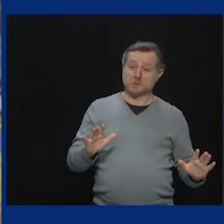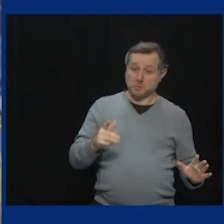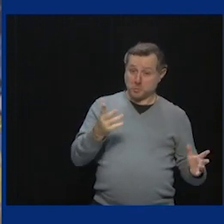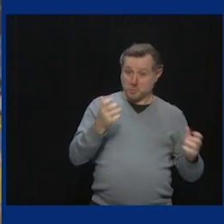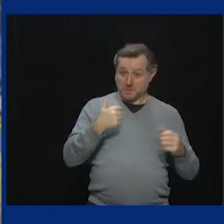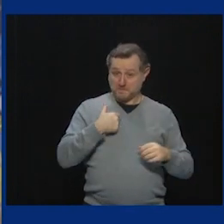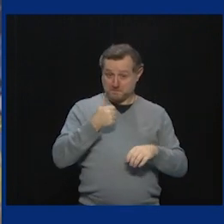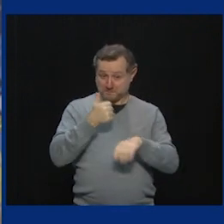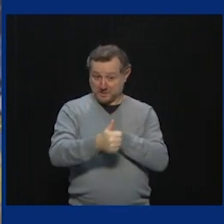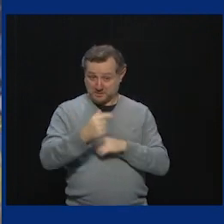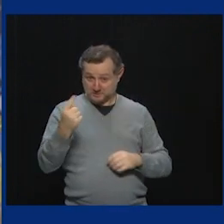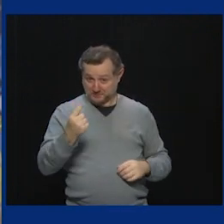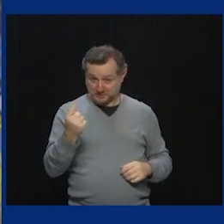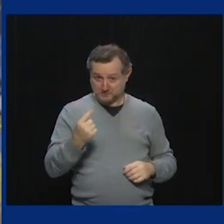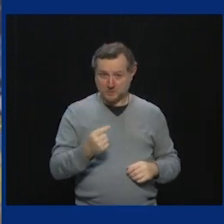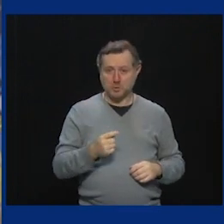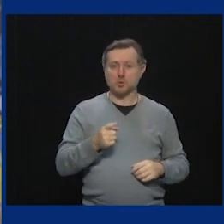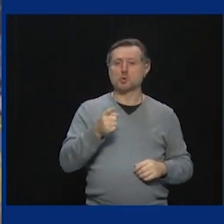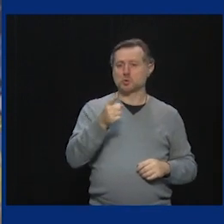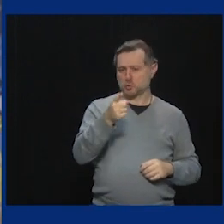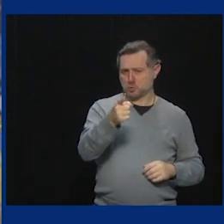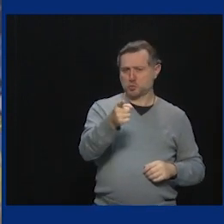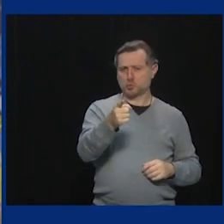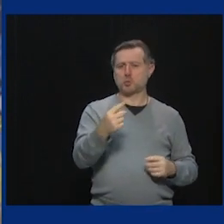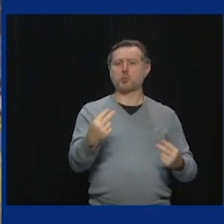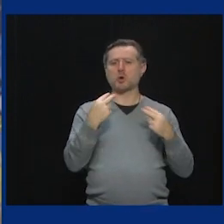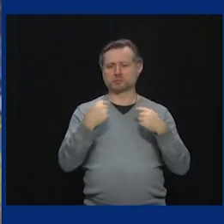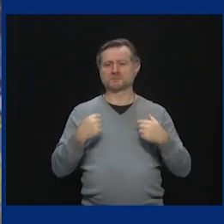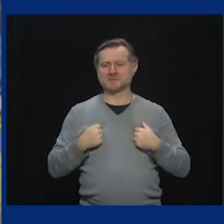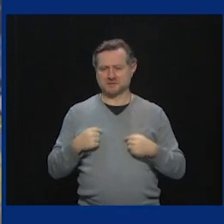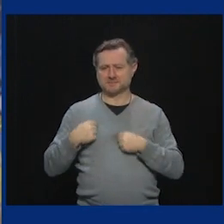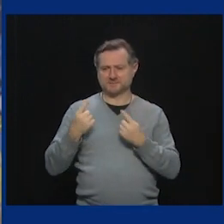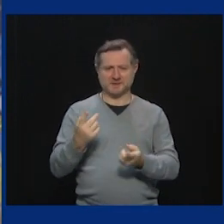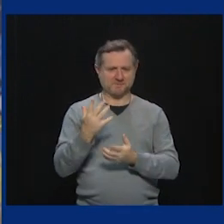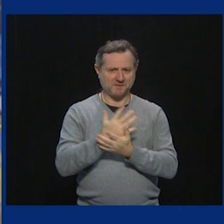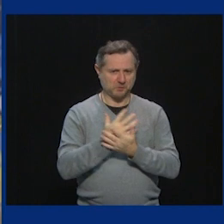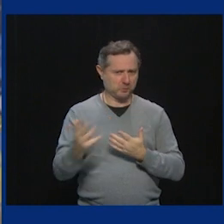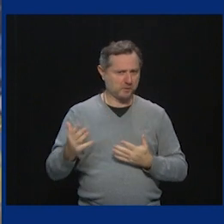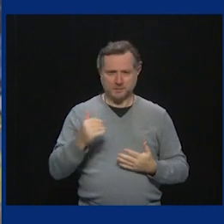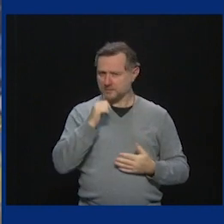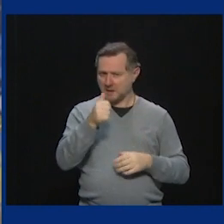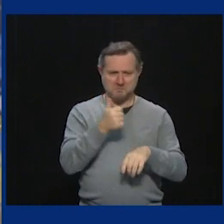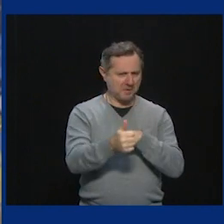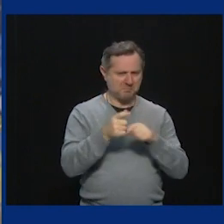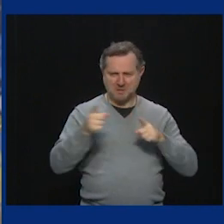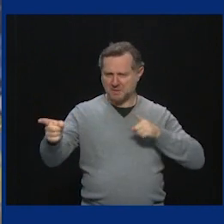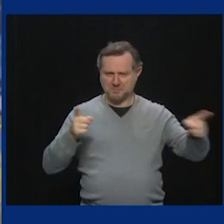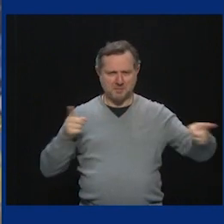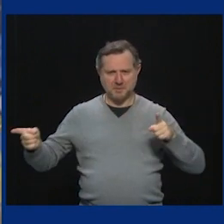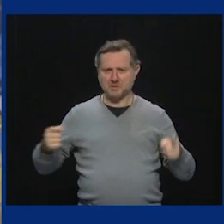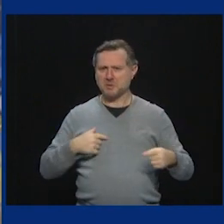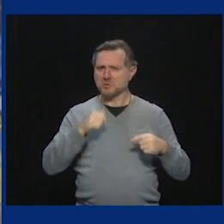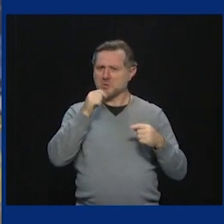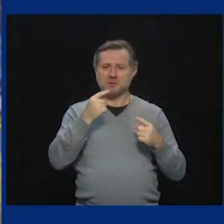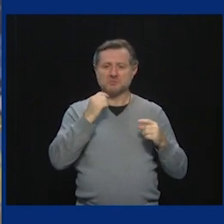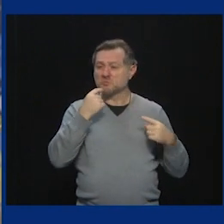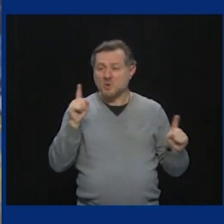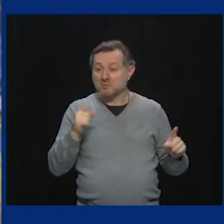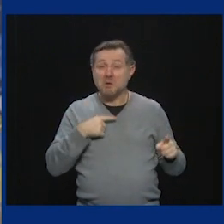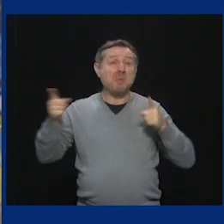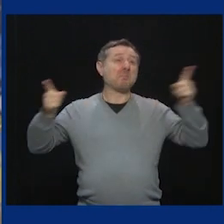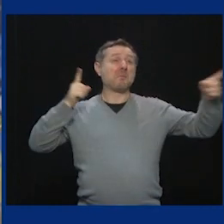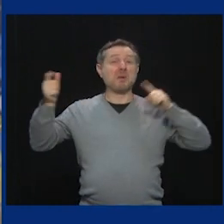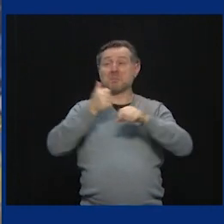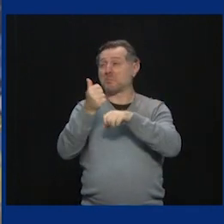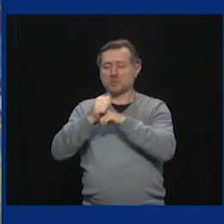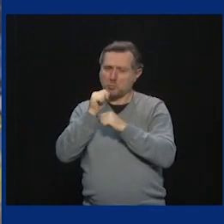think all of you who followed me for the last 5 weeks know that's not how I operate. That does not get us where we need to get. And to I